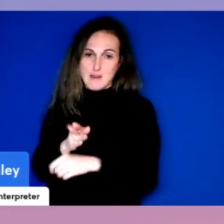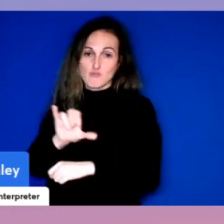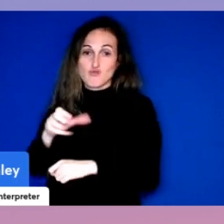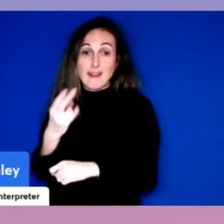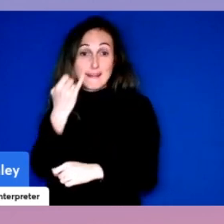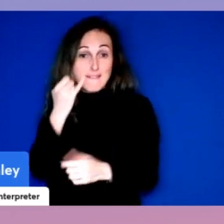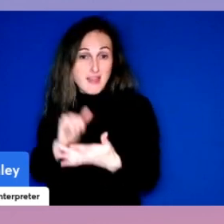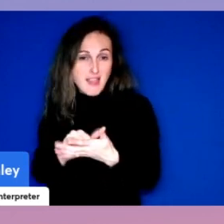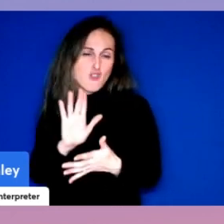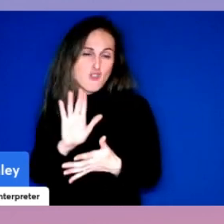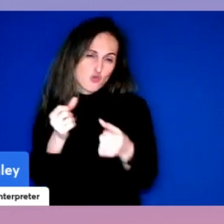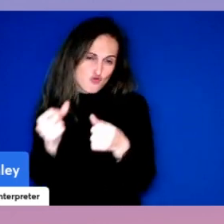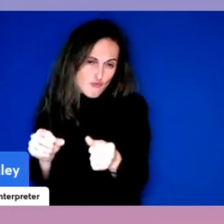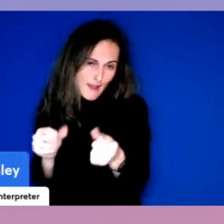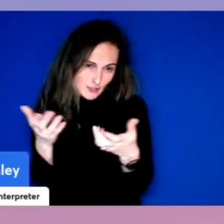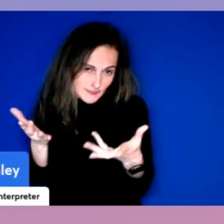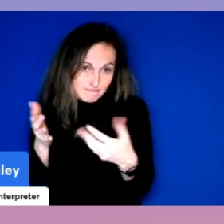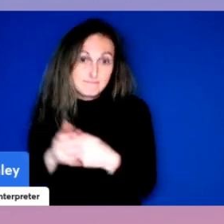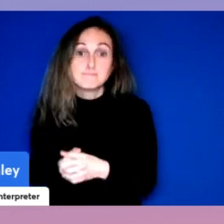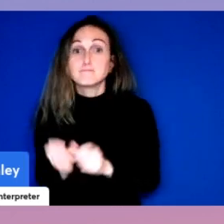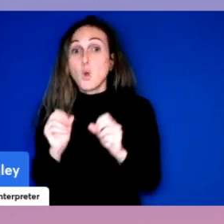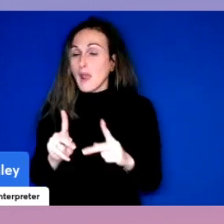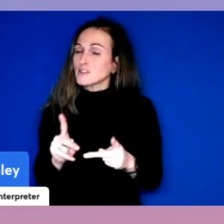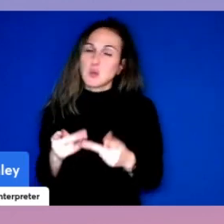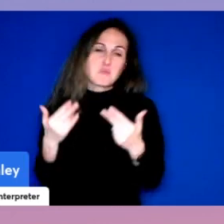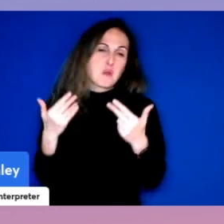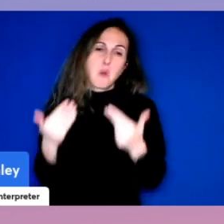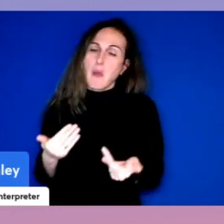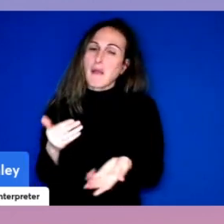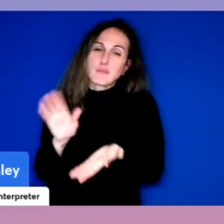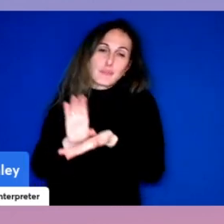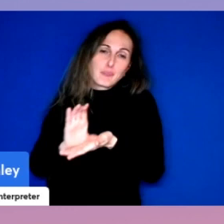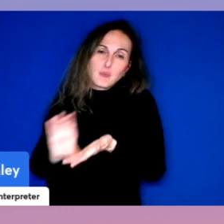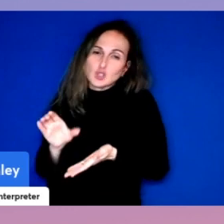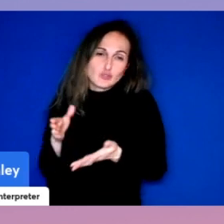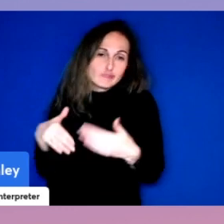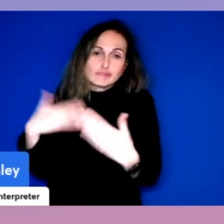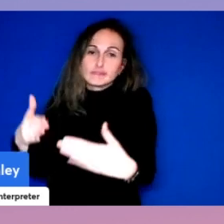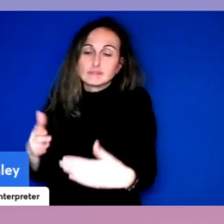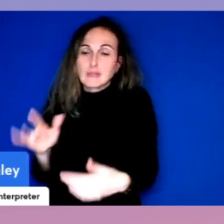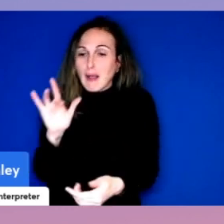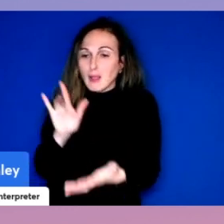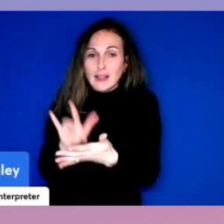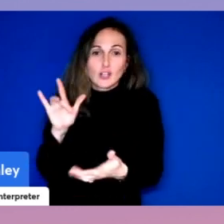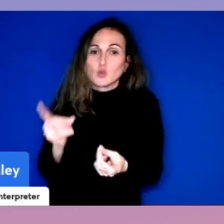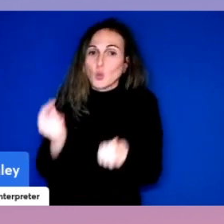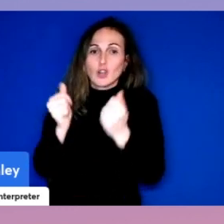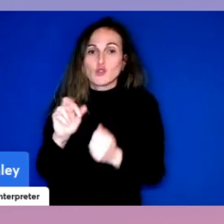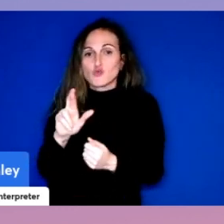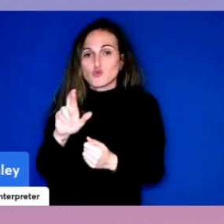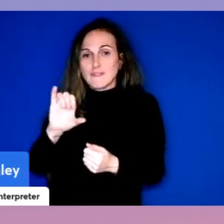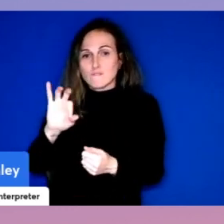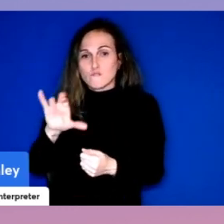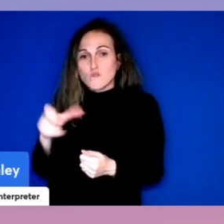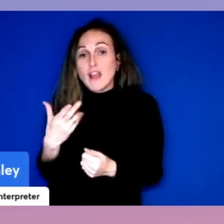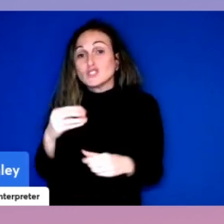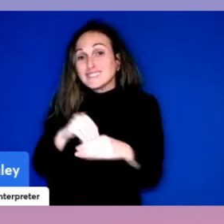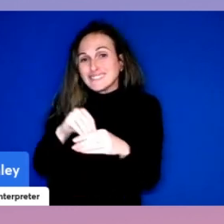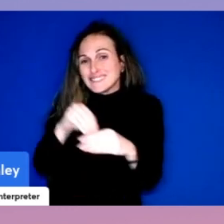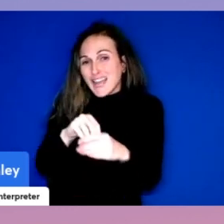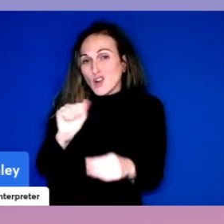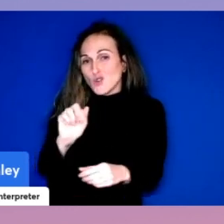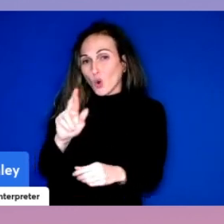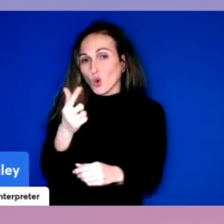taking. All right, so that gets pushed through. Again, I'm going to hit a quick refresh inside of ArgoCD.